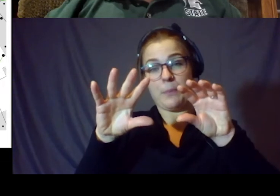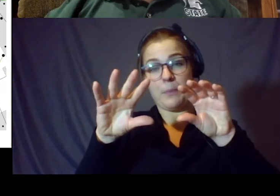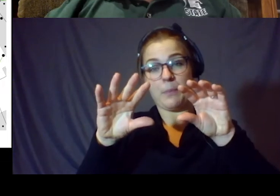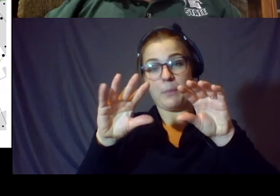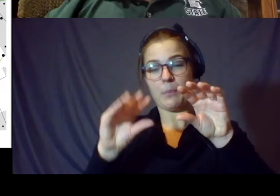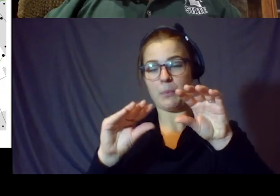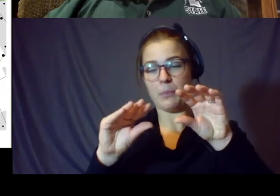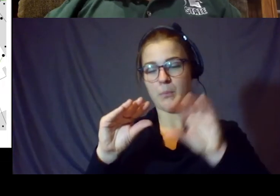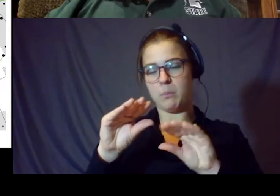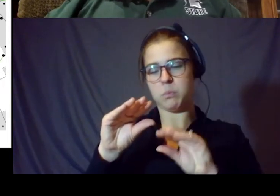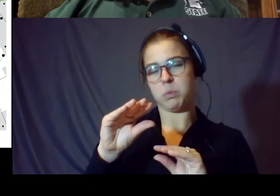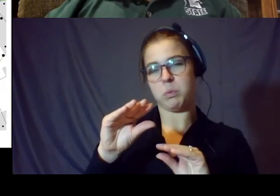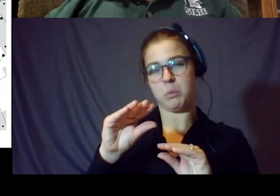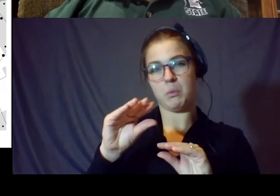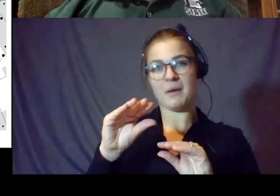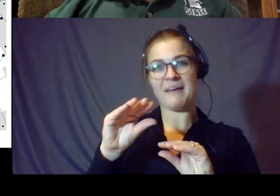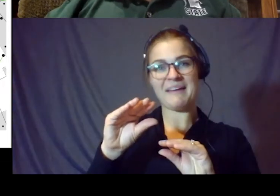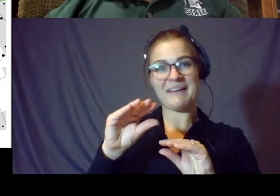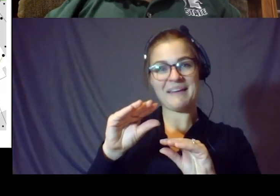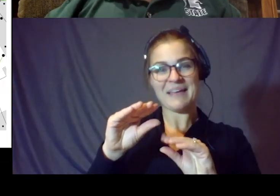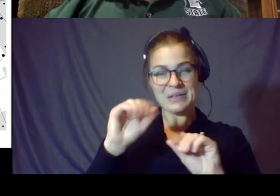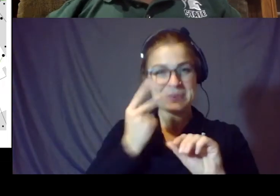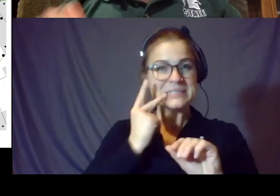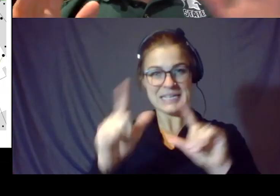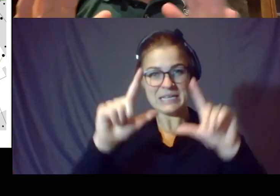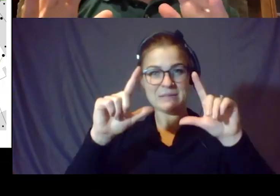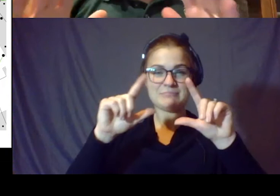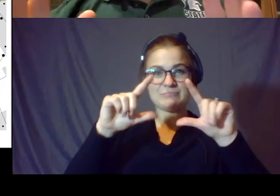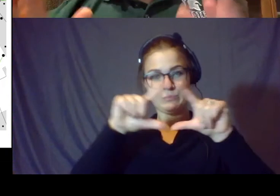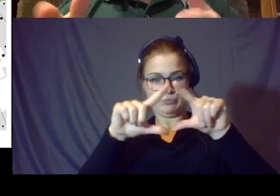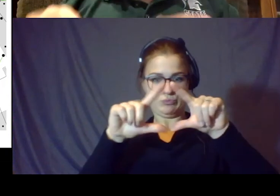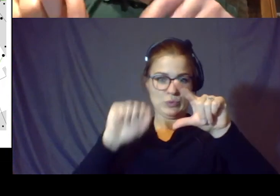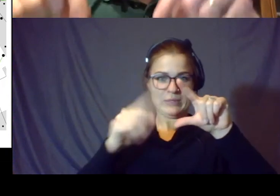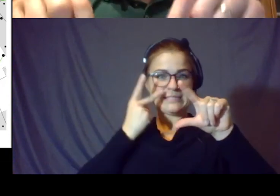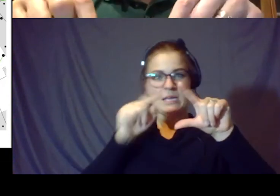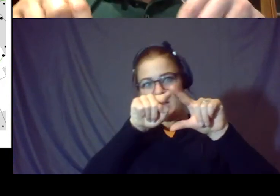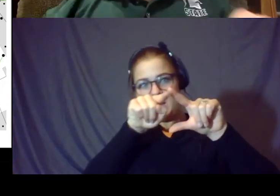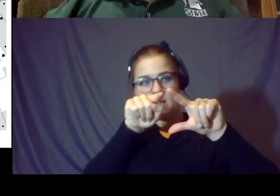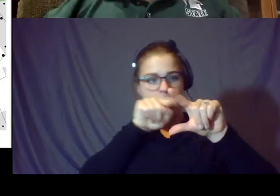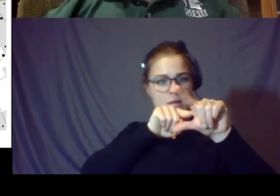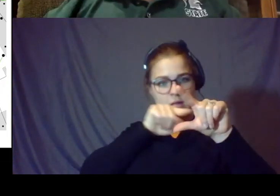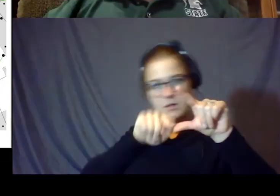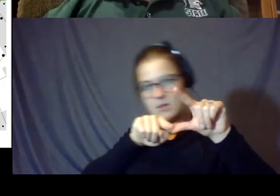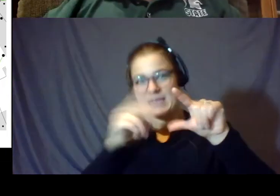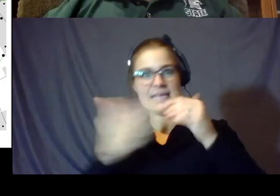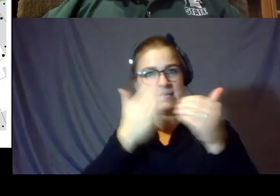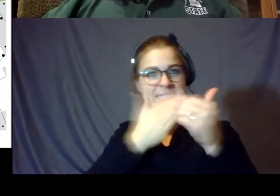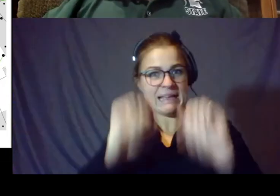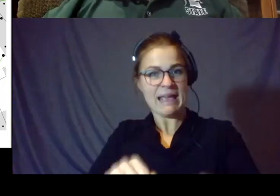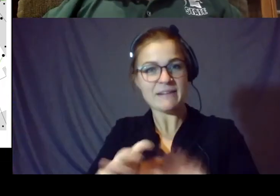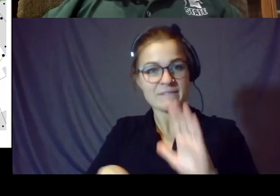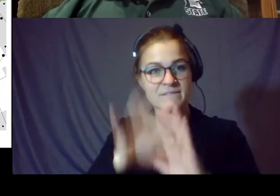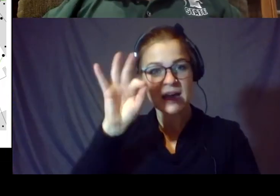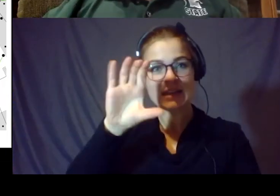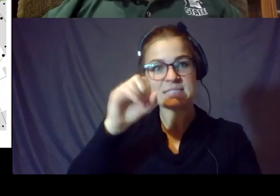this neighbor. So you can just look at this triangle and Cepheus, assuming you can, if you can find Cepheus, you can find these. And if you find these, you